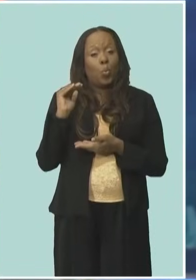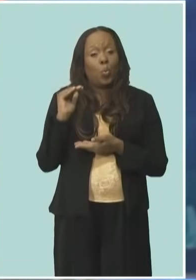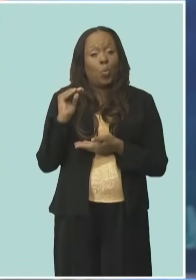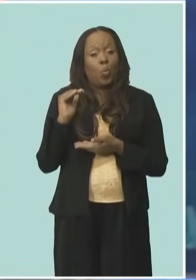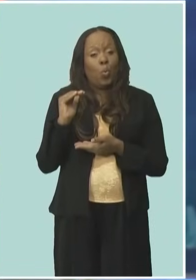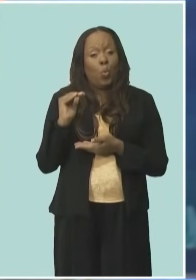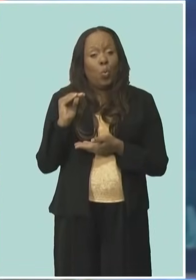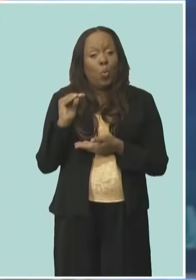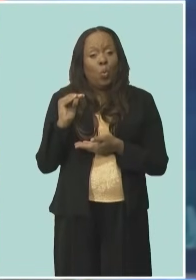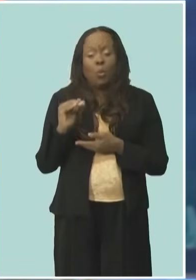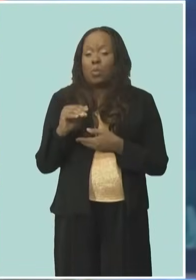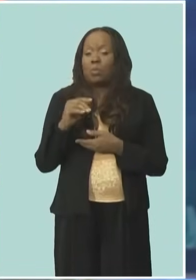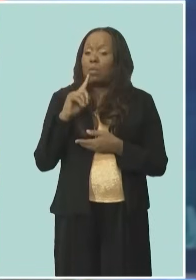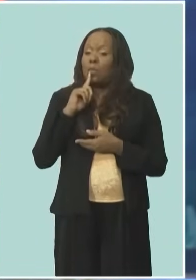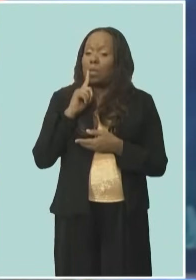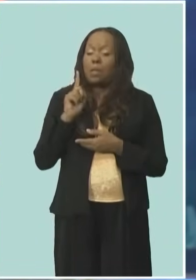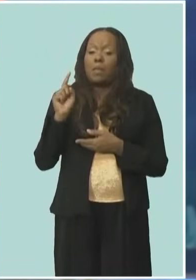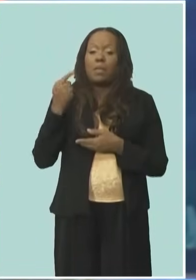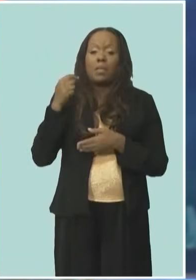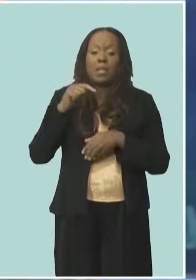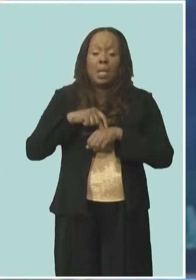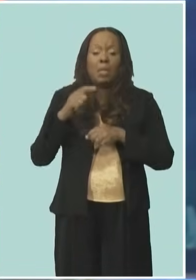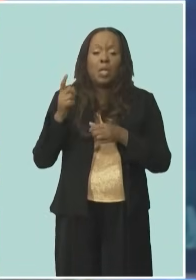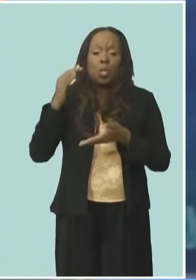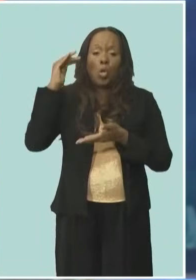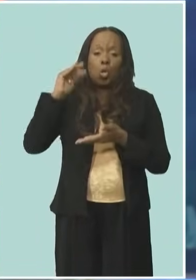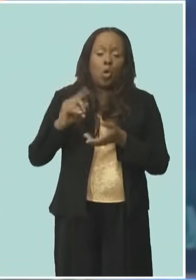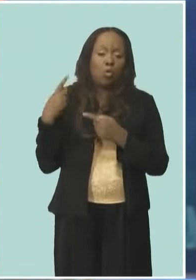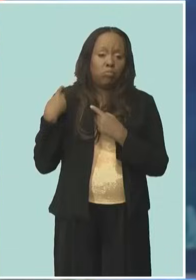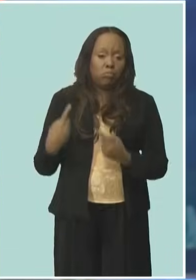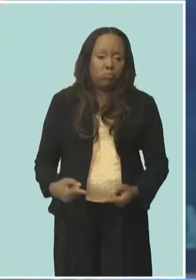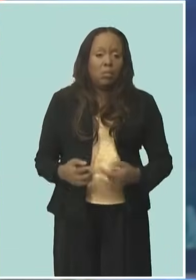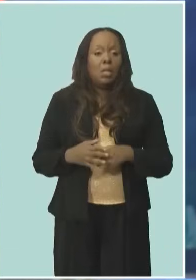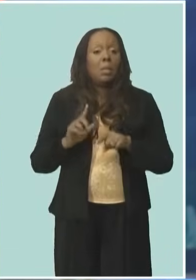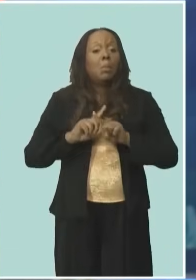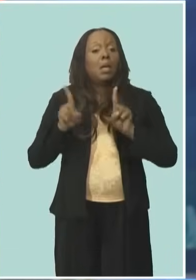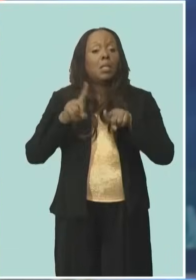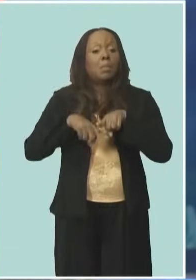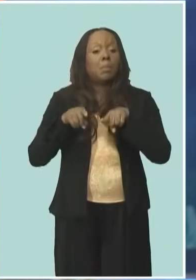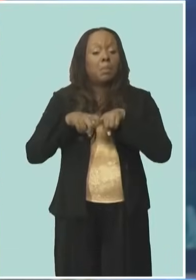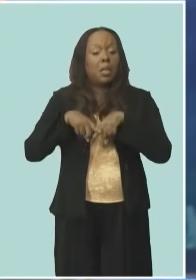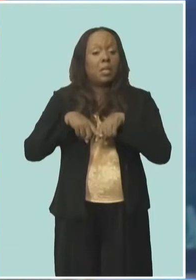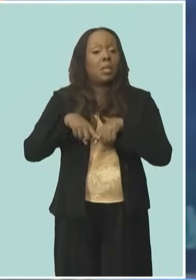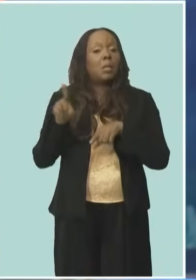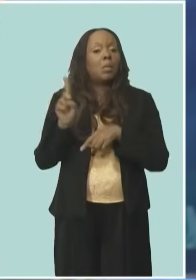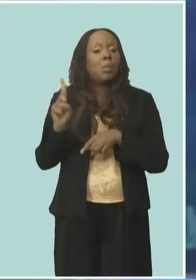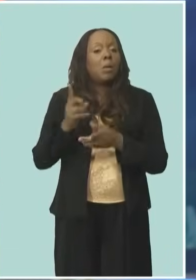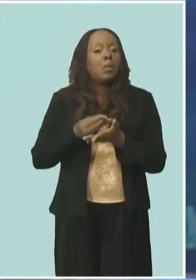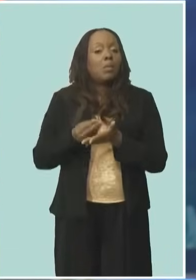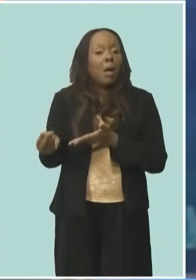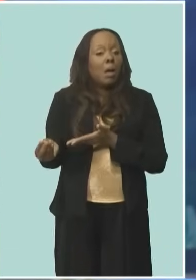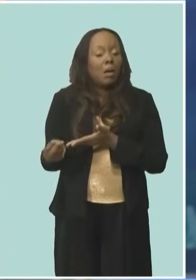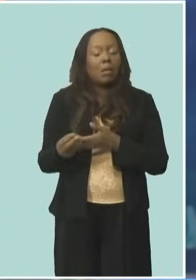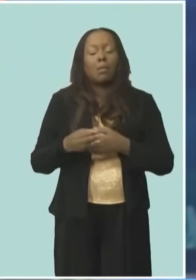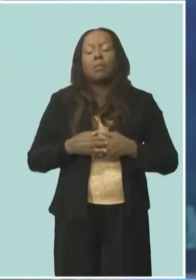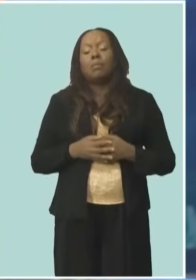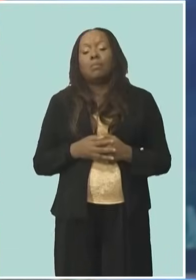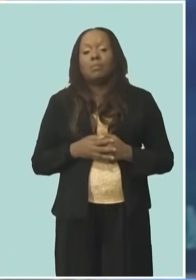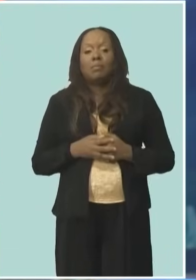in a while at the Bridgetown Fisheries Complex. However, it depends on which vendor you choose. Anesta Henry tells us